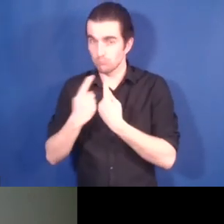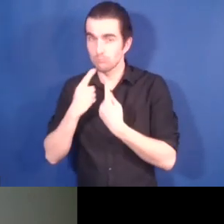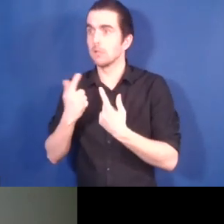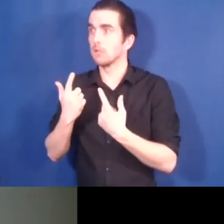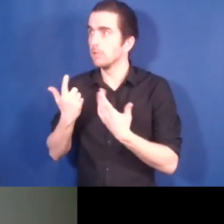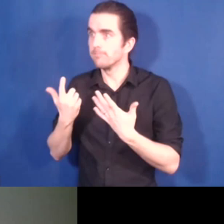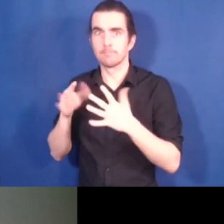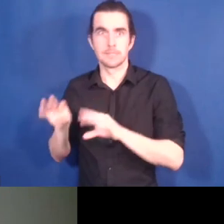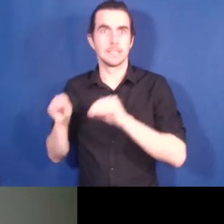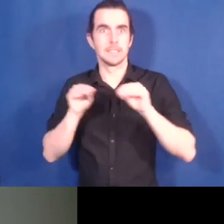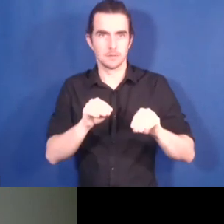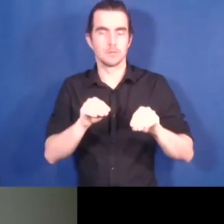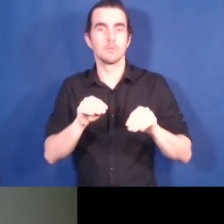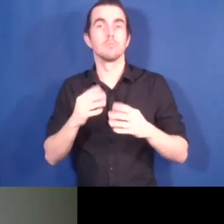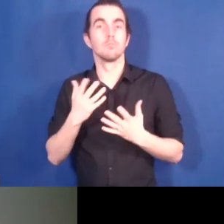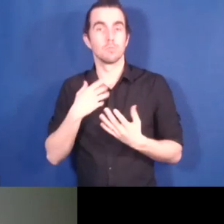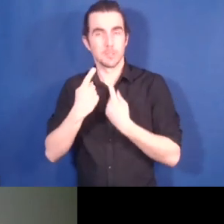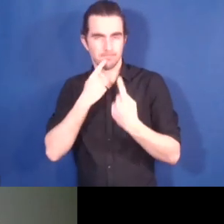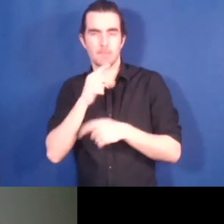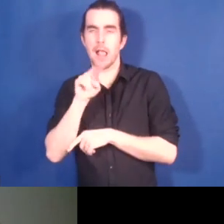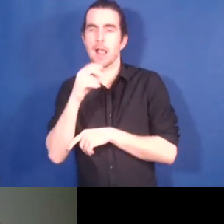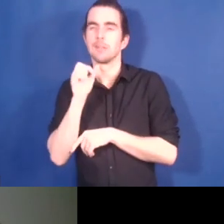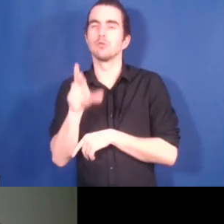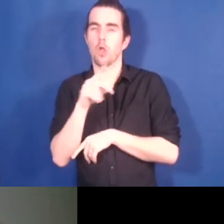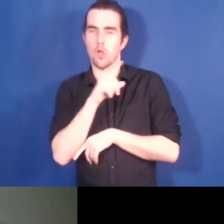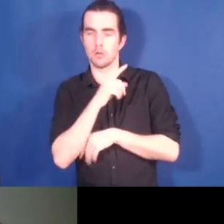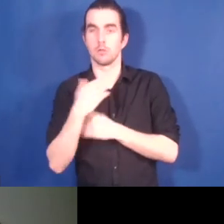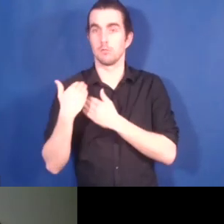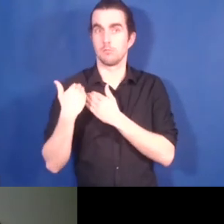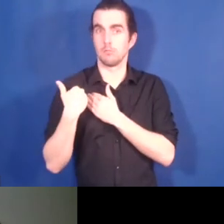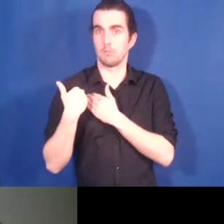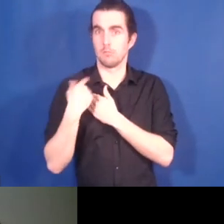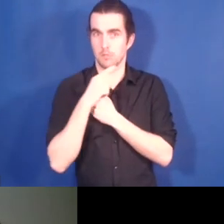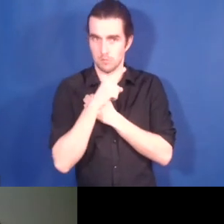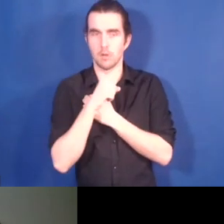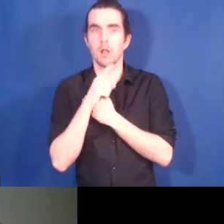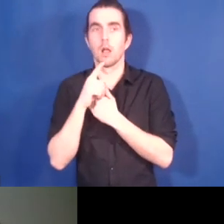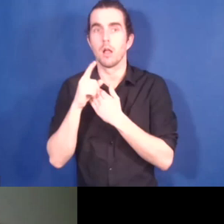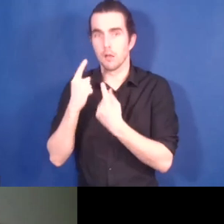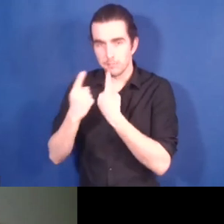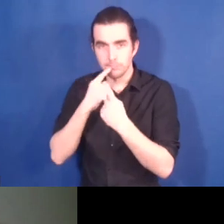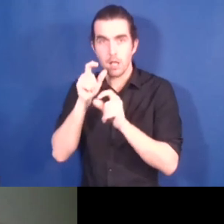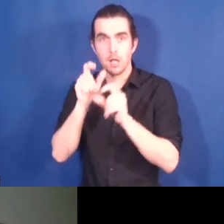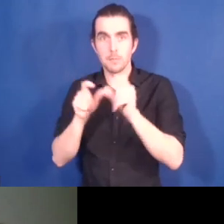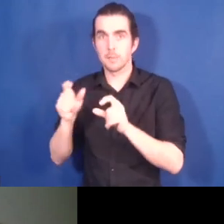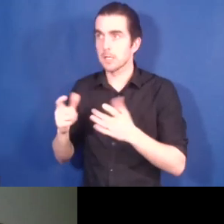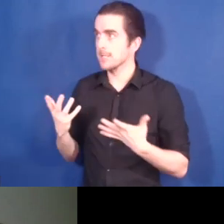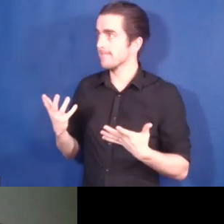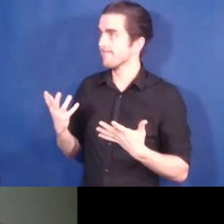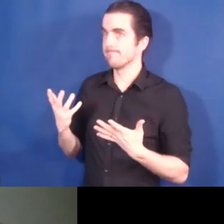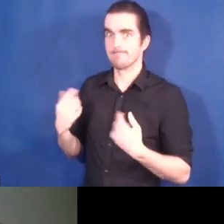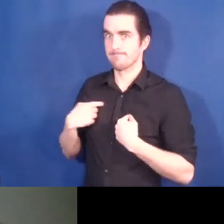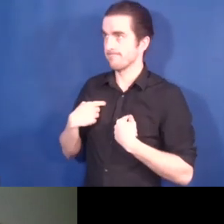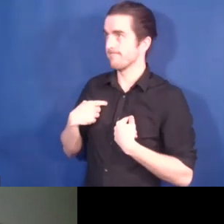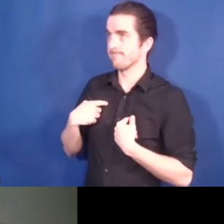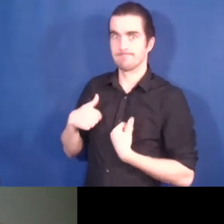though that was the last alternative for them, to actually leave their home and go.